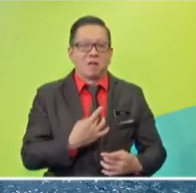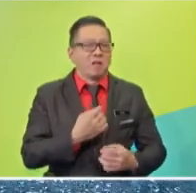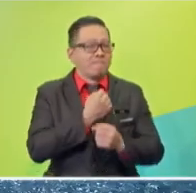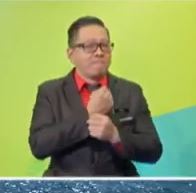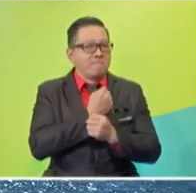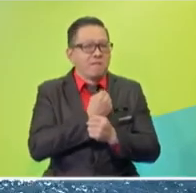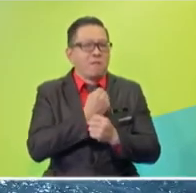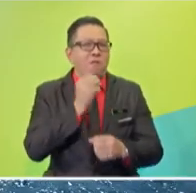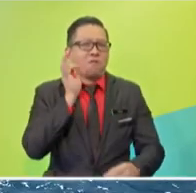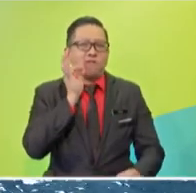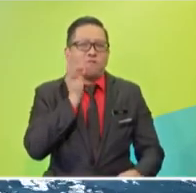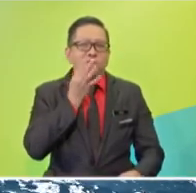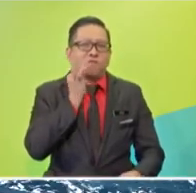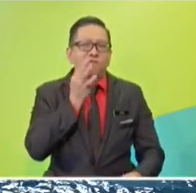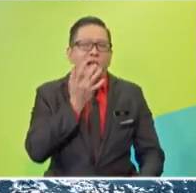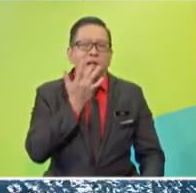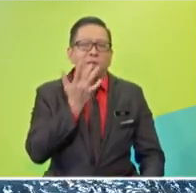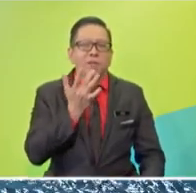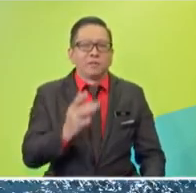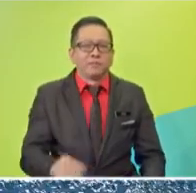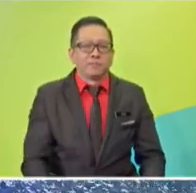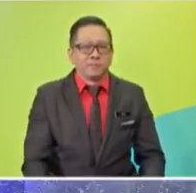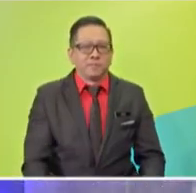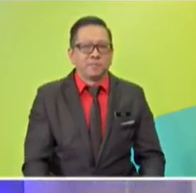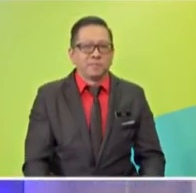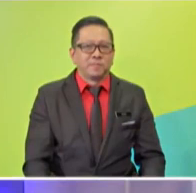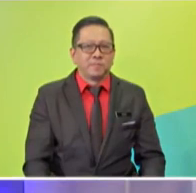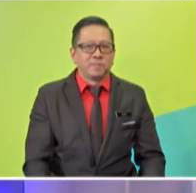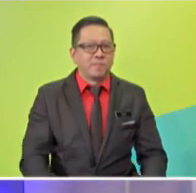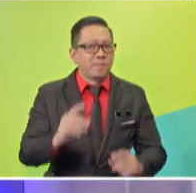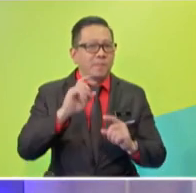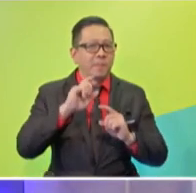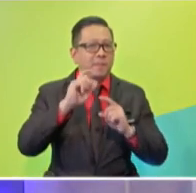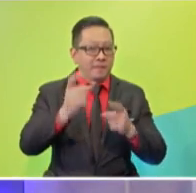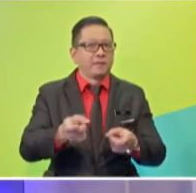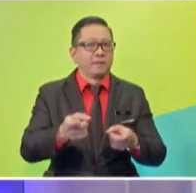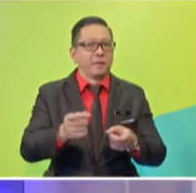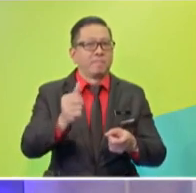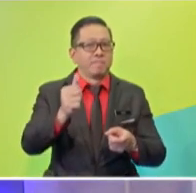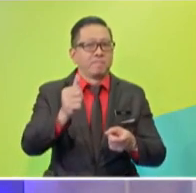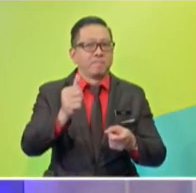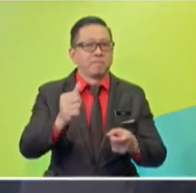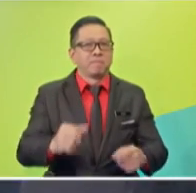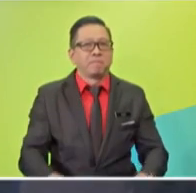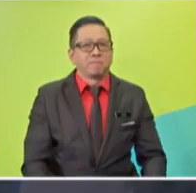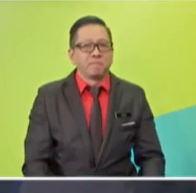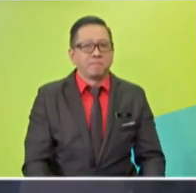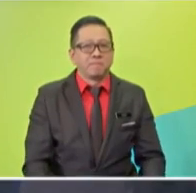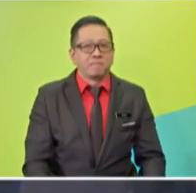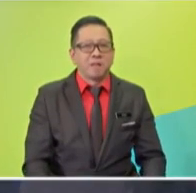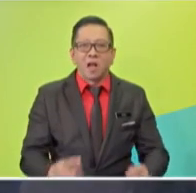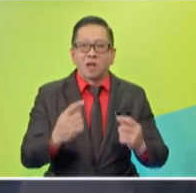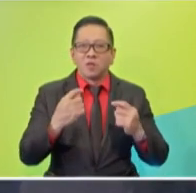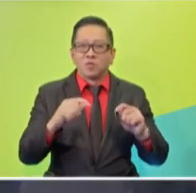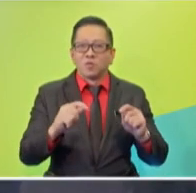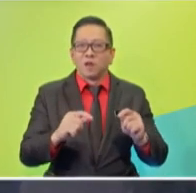fruit flavors. Mm-hmm. It's okay, Ningzi, for your attempt, I guess we shall reward with a thumbs up. It's okay. Trying is also